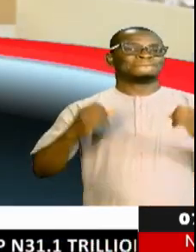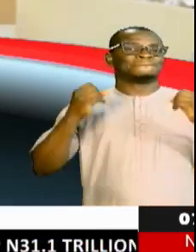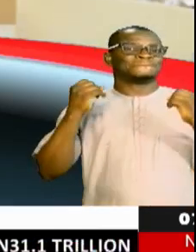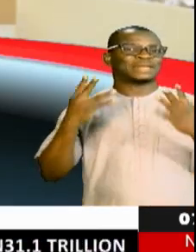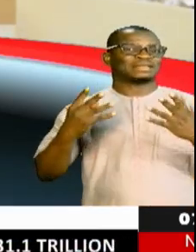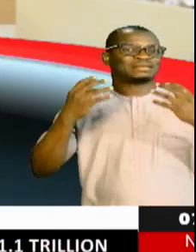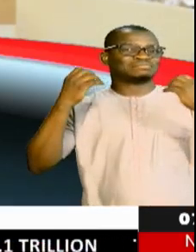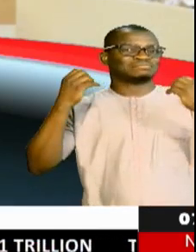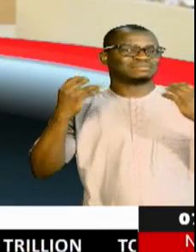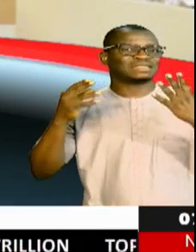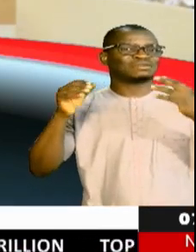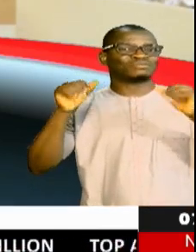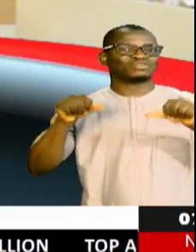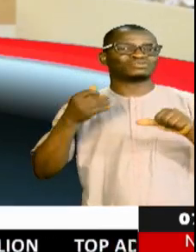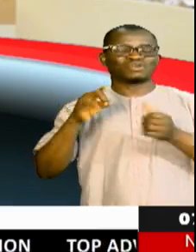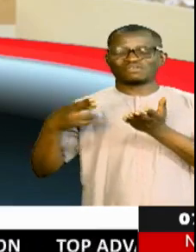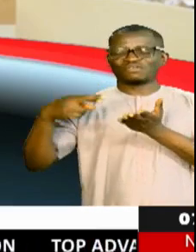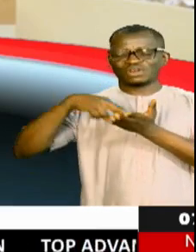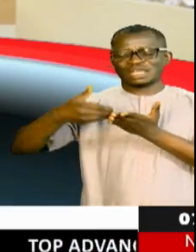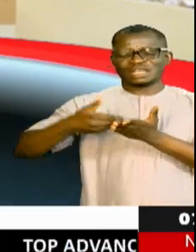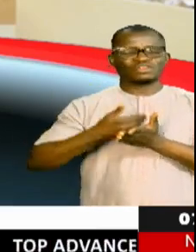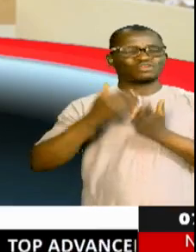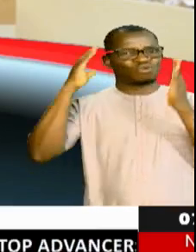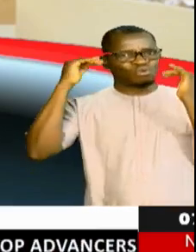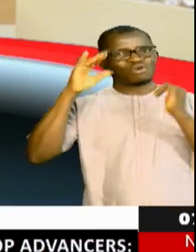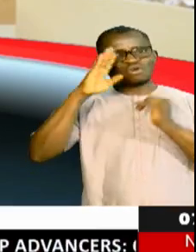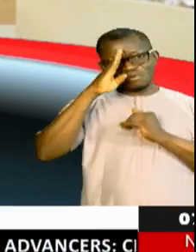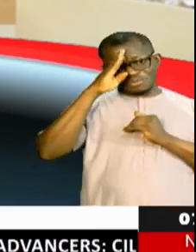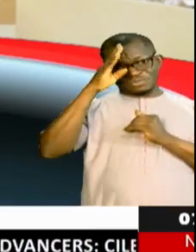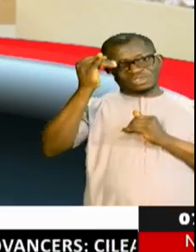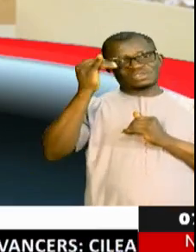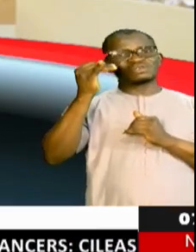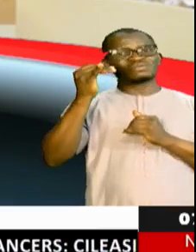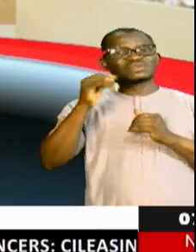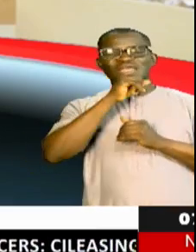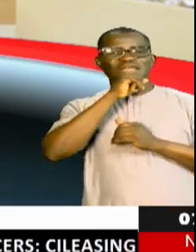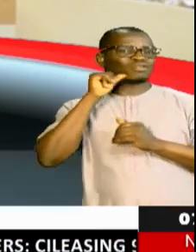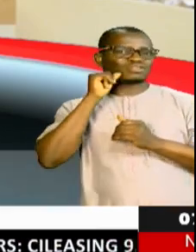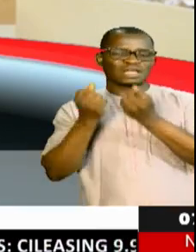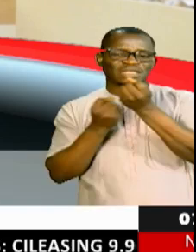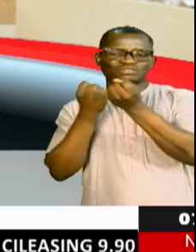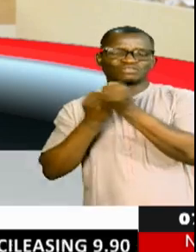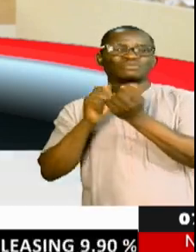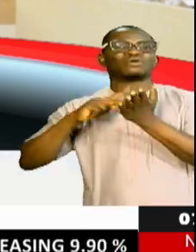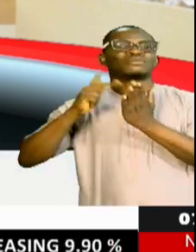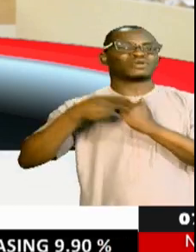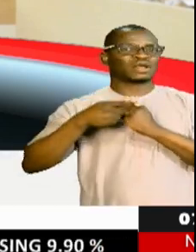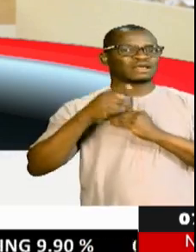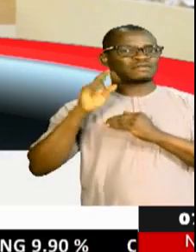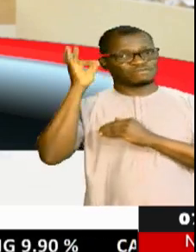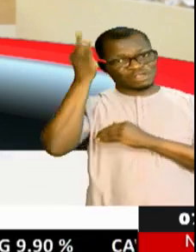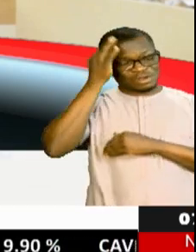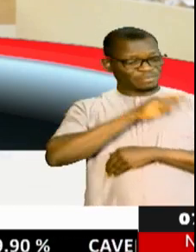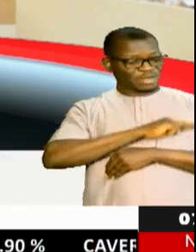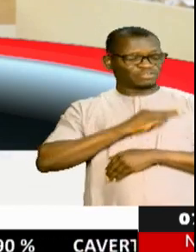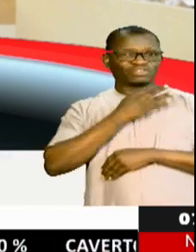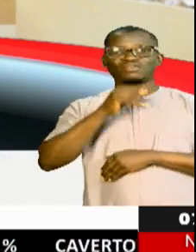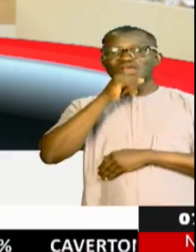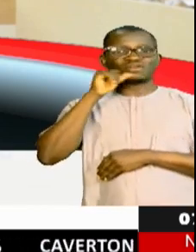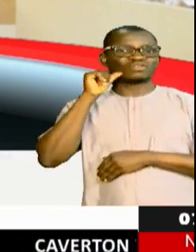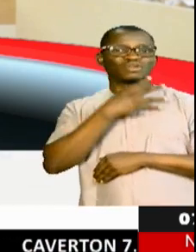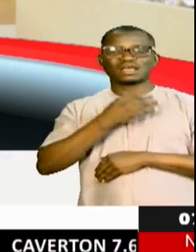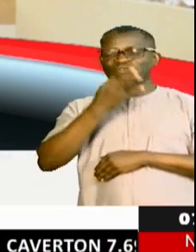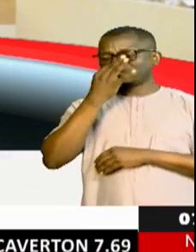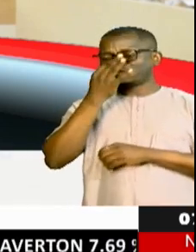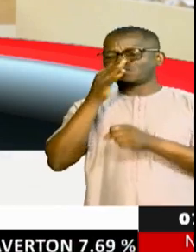potential of renewed hope initiatives, agricultural support programs, the Federal Ministry of Agriculture and Food Security